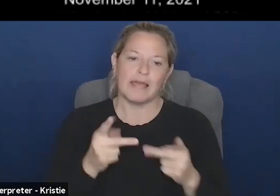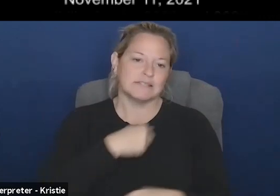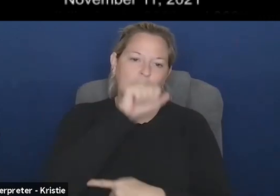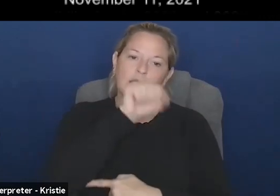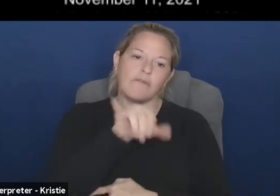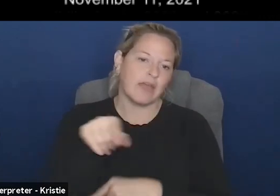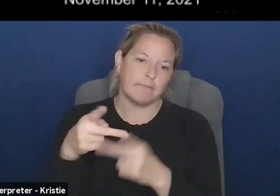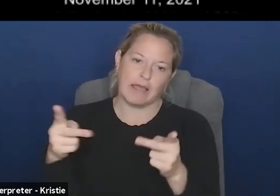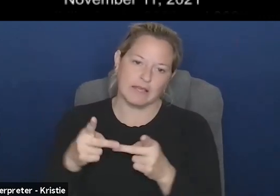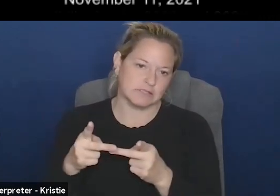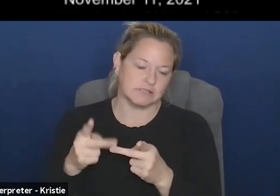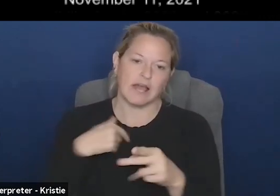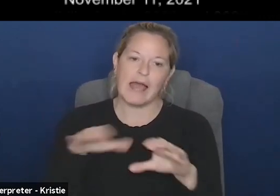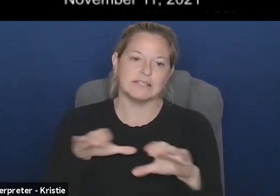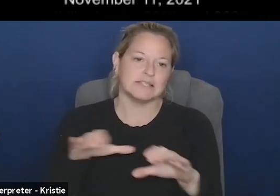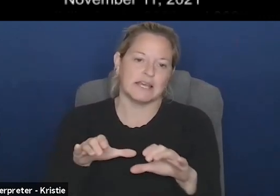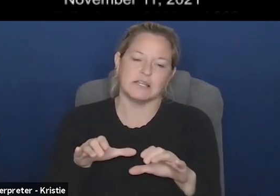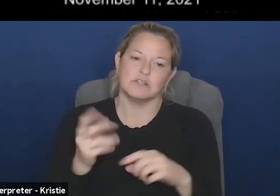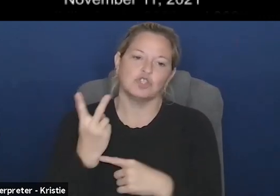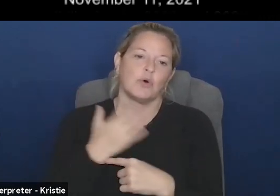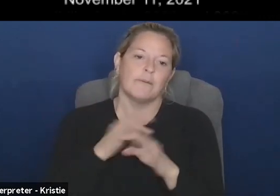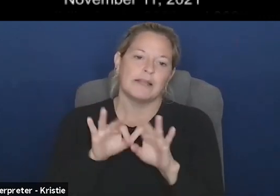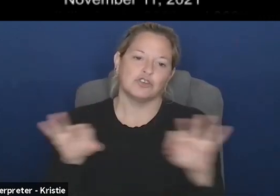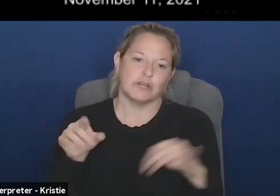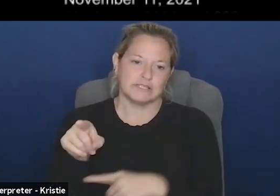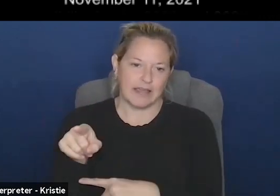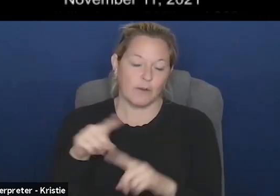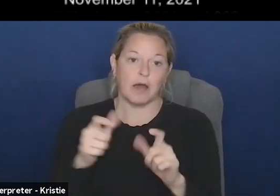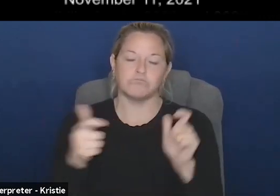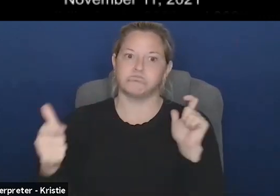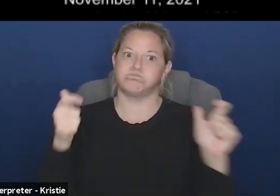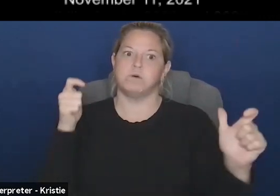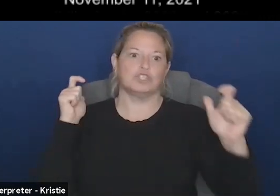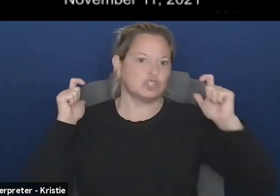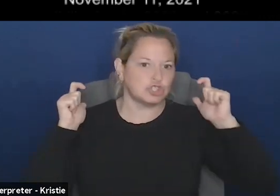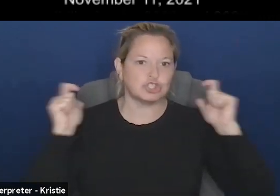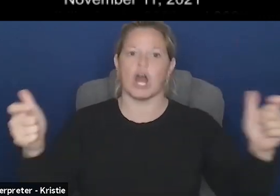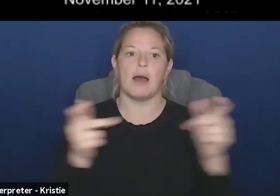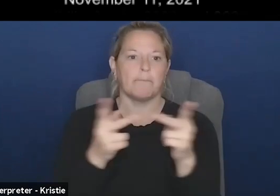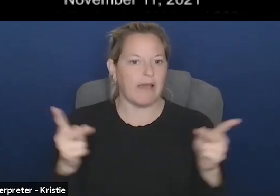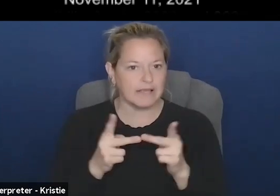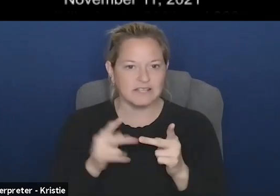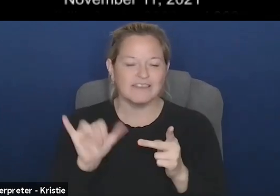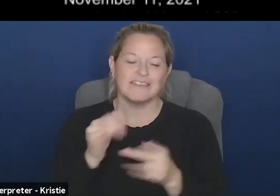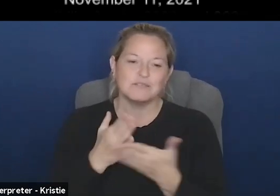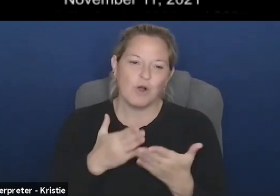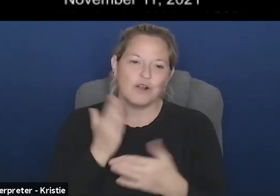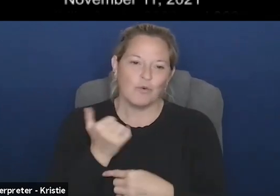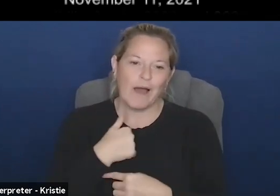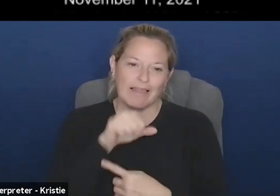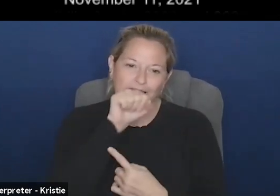undergraduate and graduate degrees there, but it is a huge place, which is part of why I love it. An